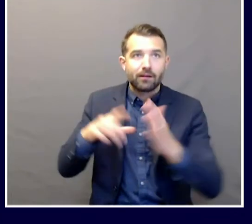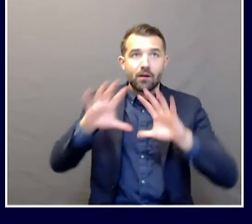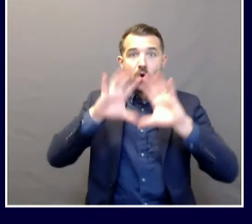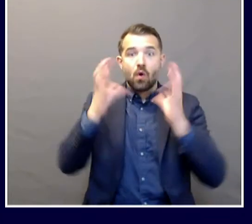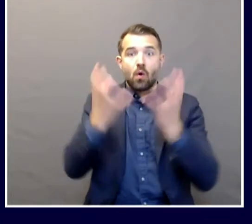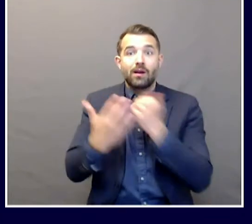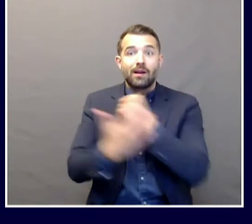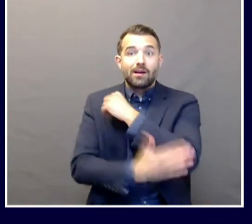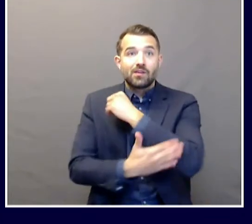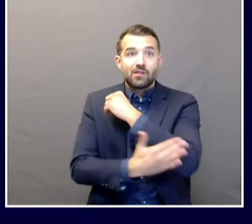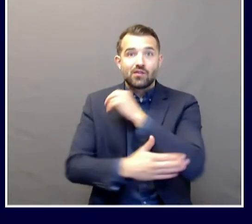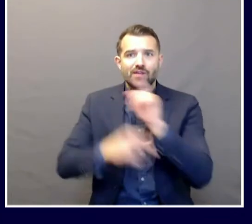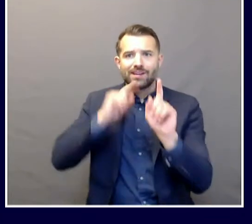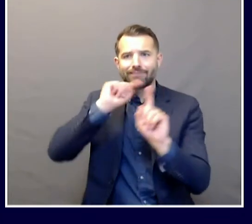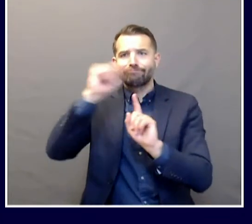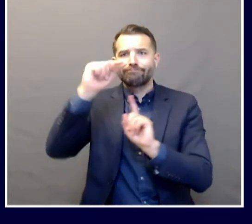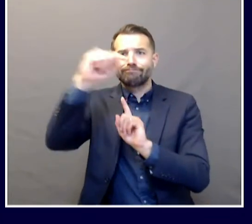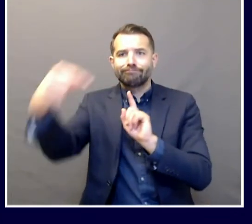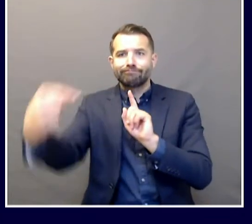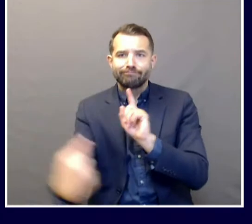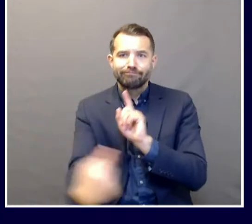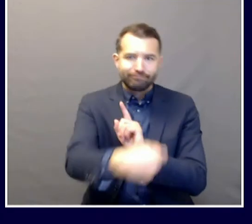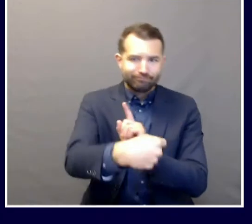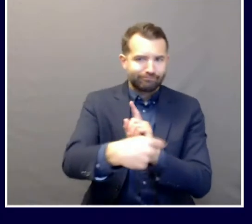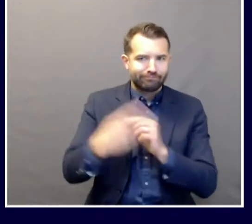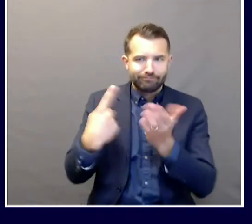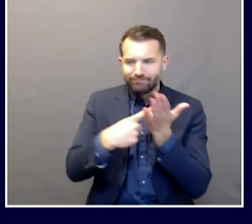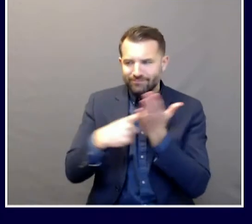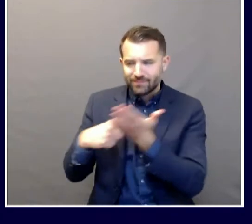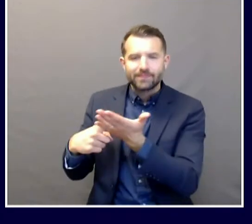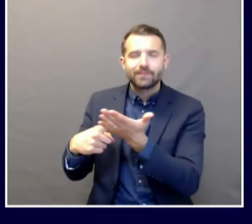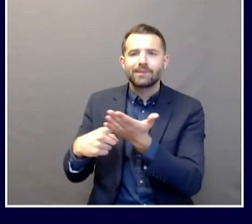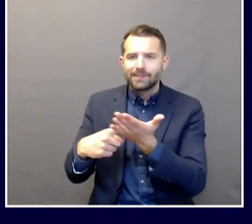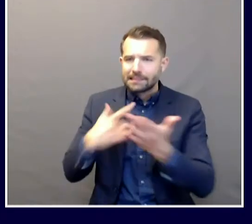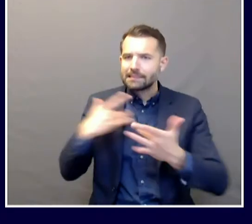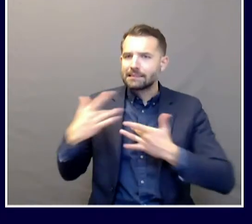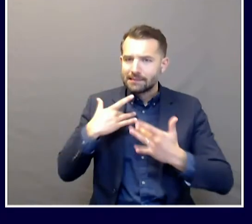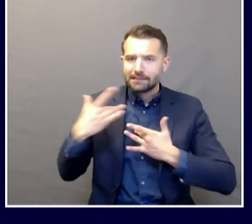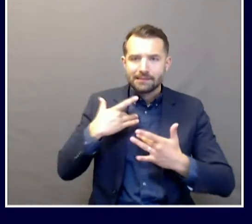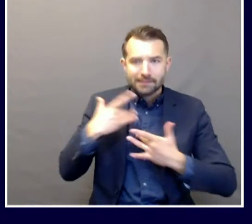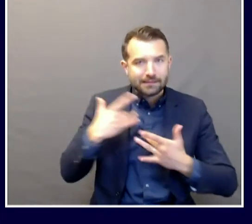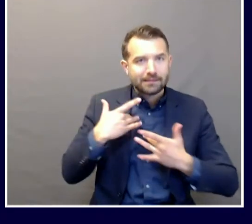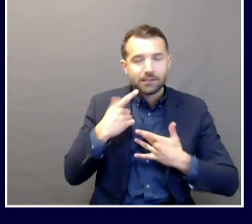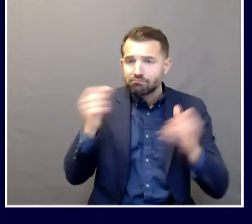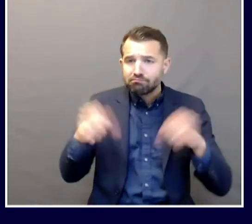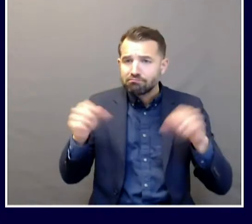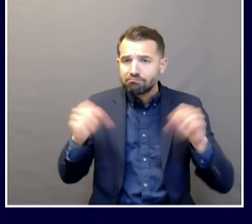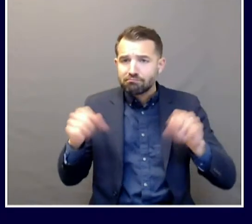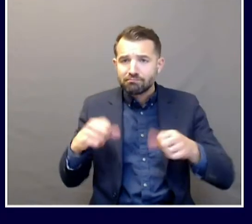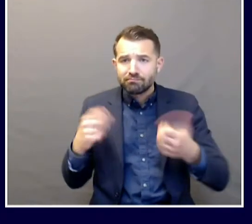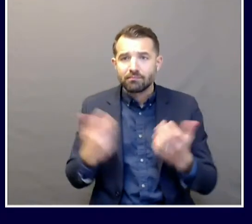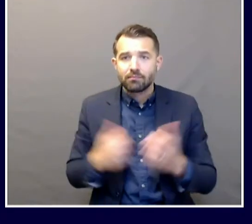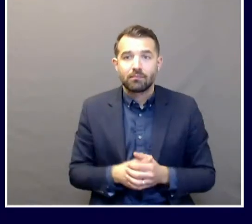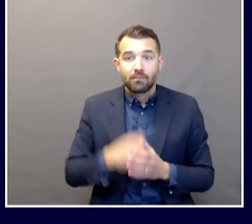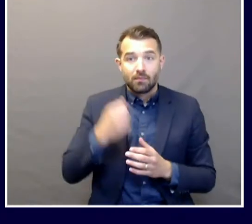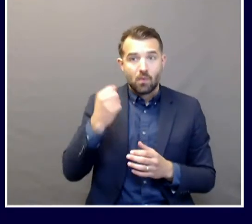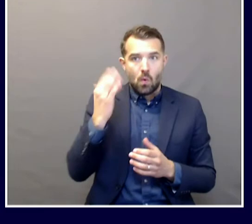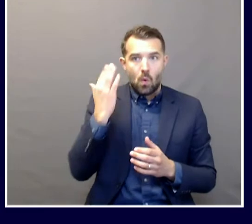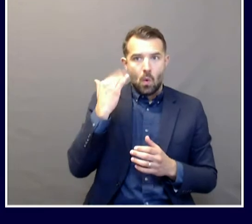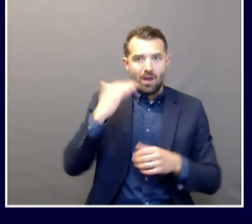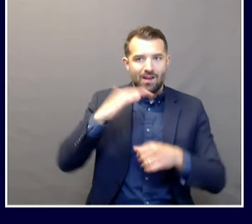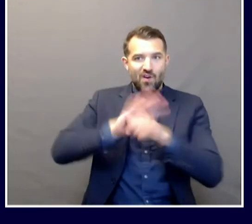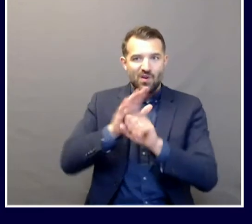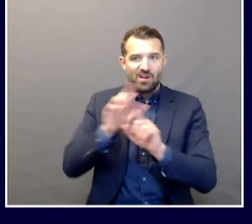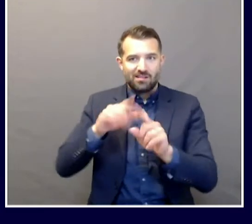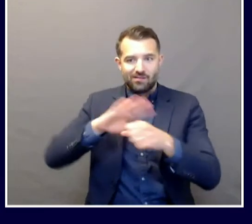should be concerned. But variants emerge when not enough folks are vaccinated right here.